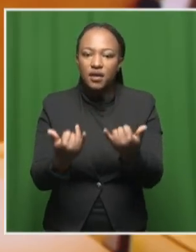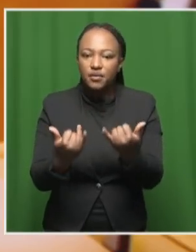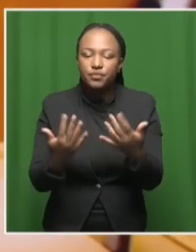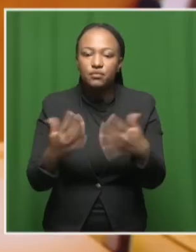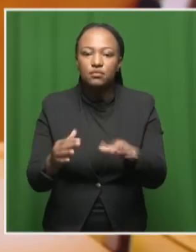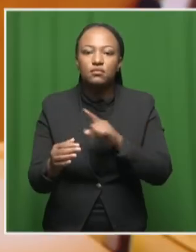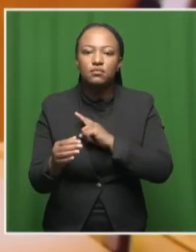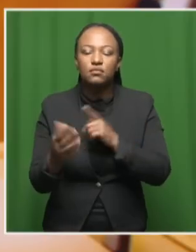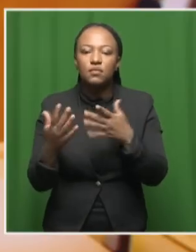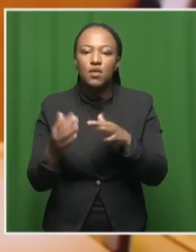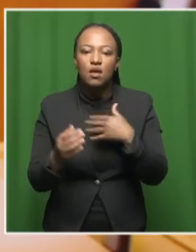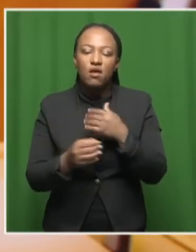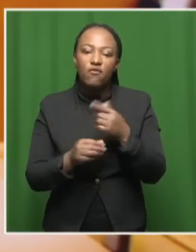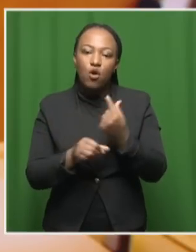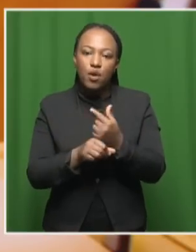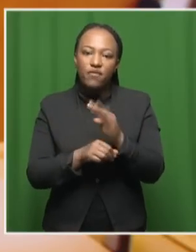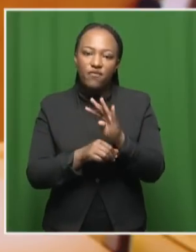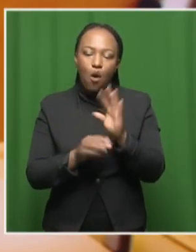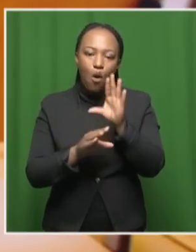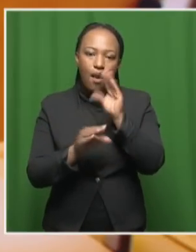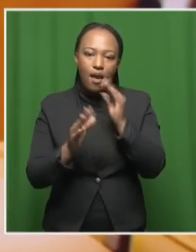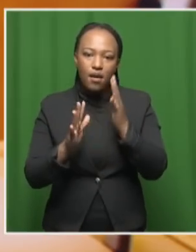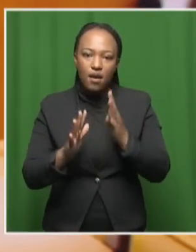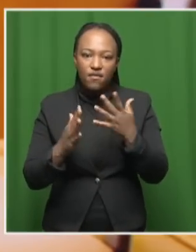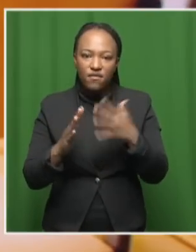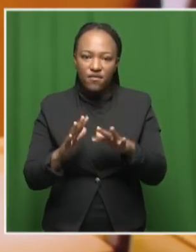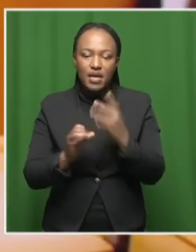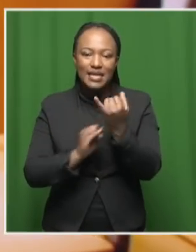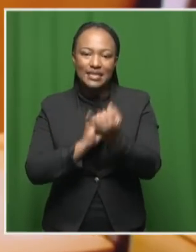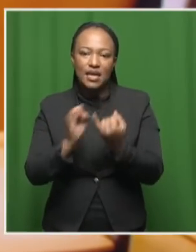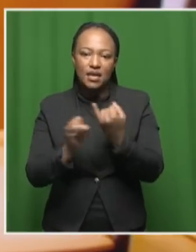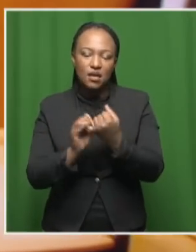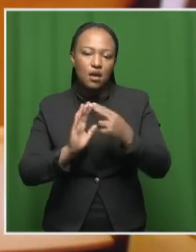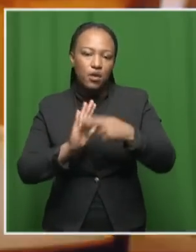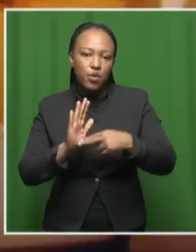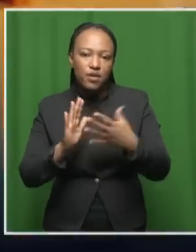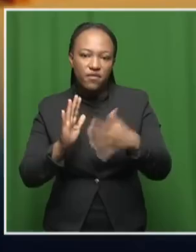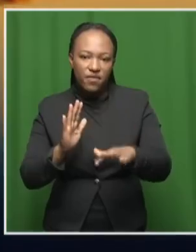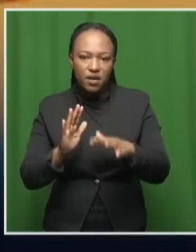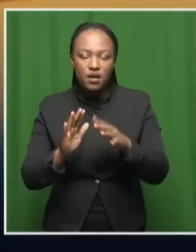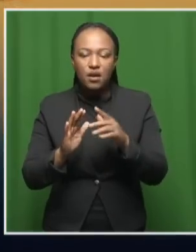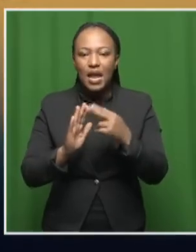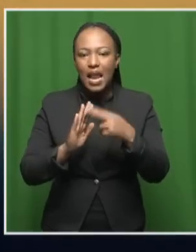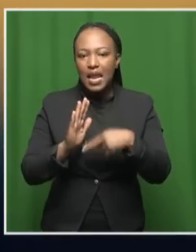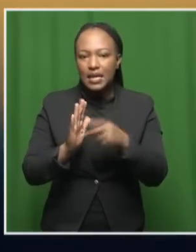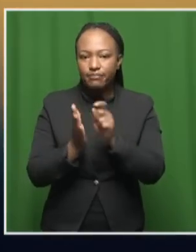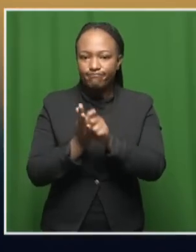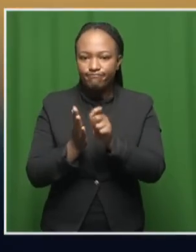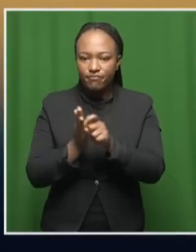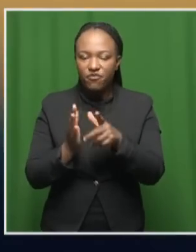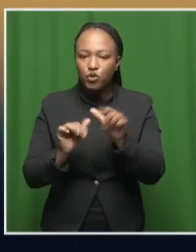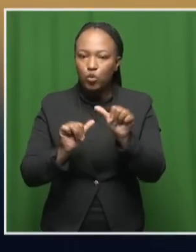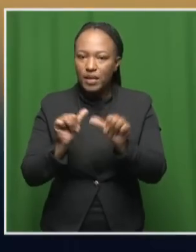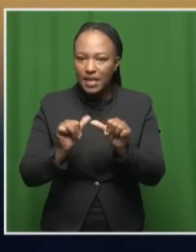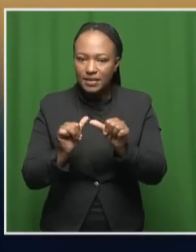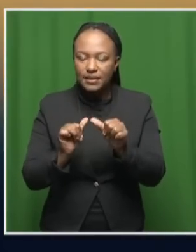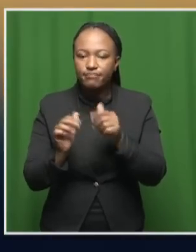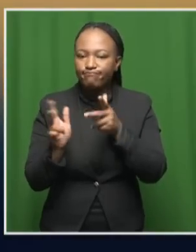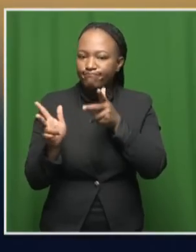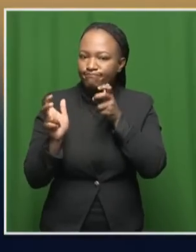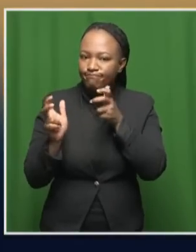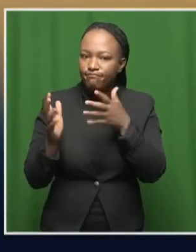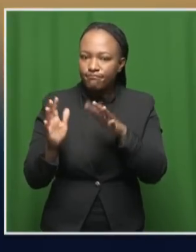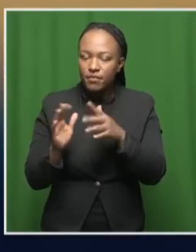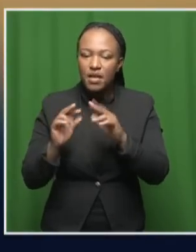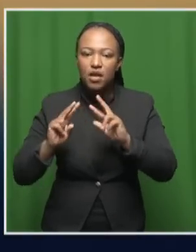South Africa's grade 4 learners revealed in the International Reading Literacy Study that assessed comprehension skills. And the study shows